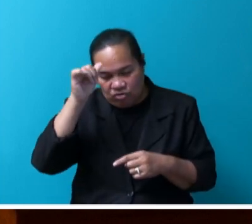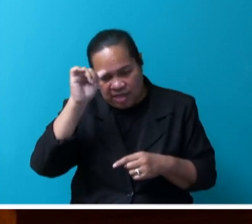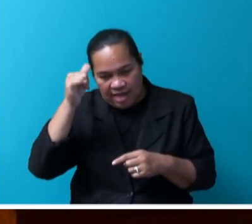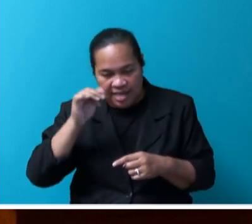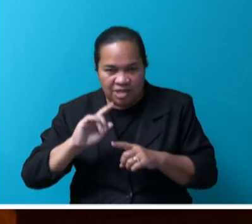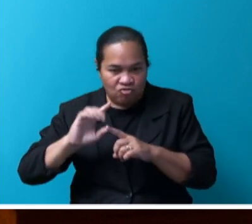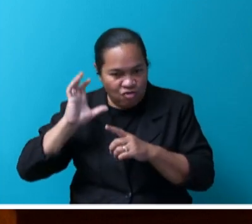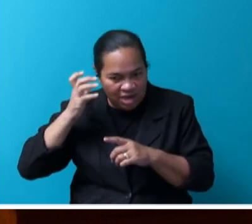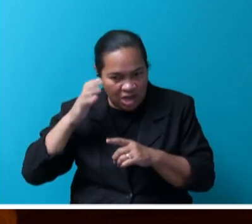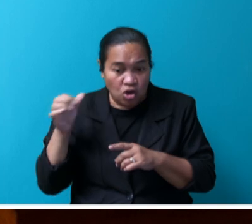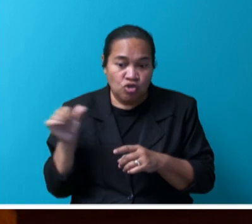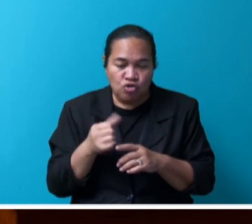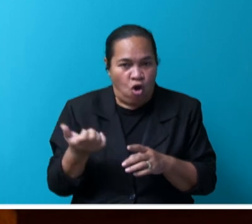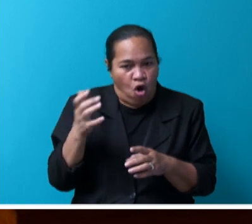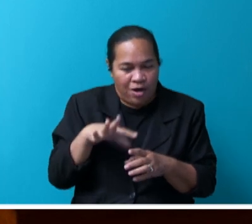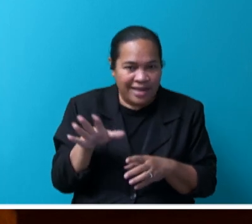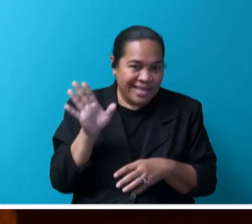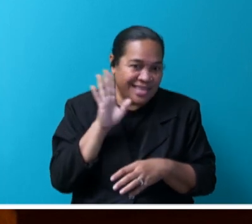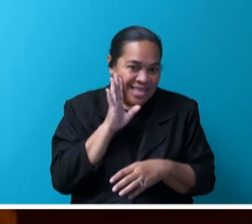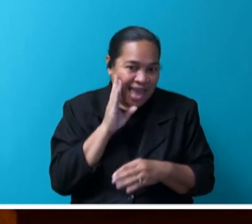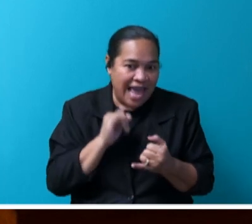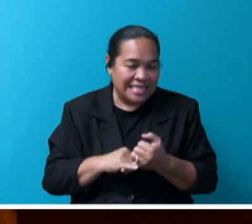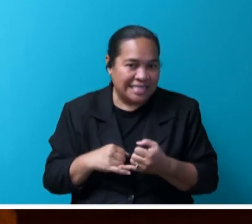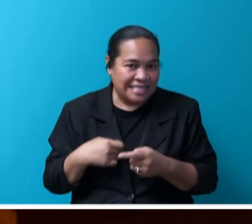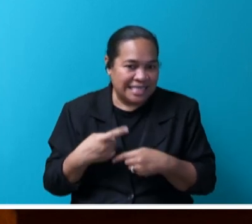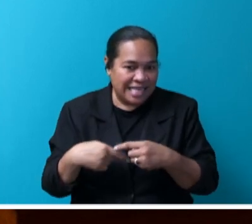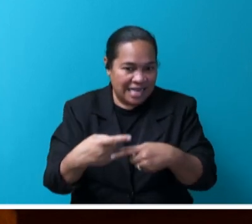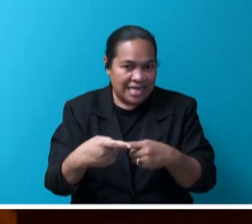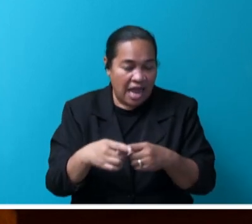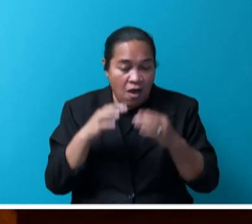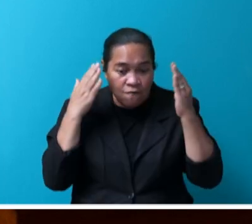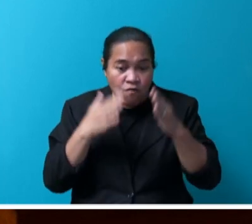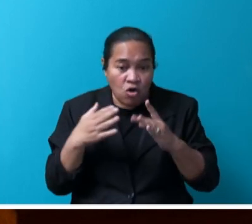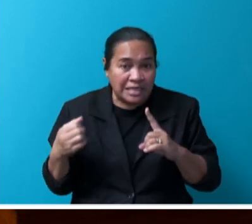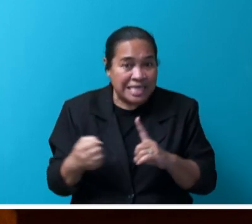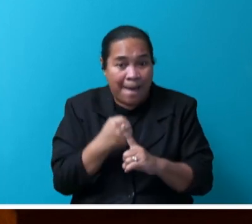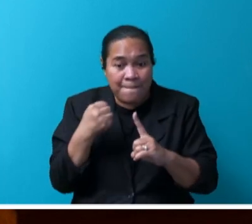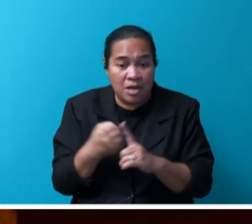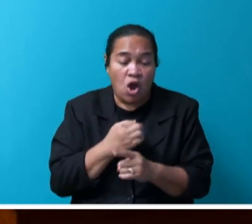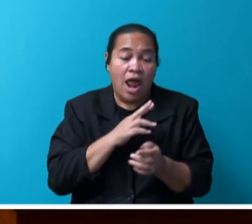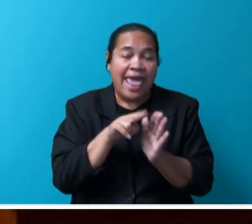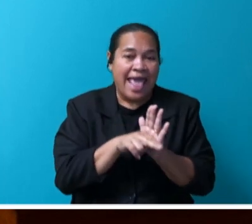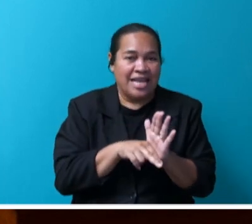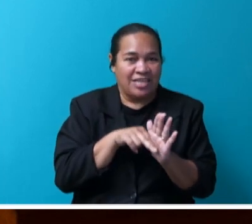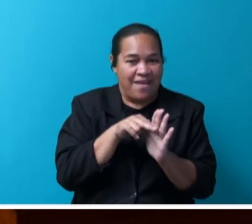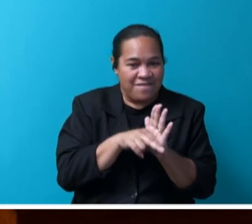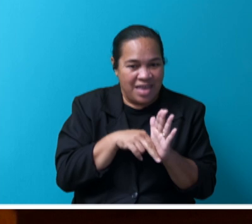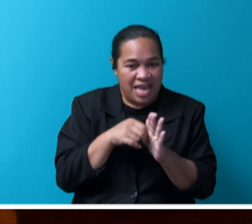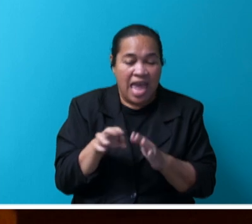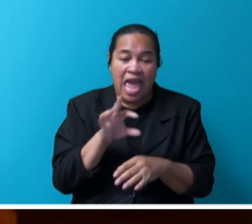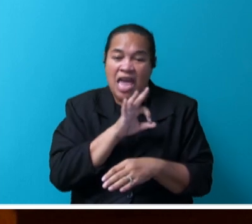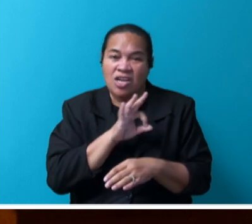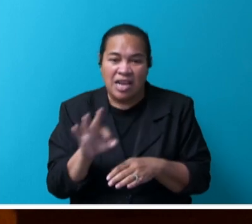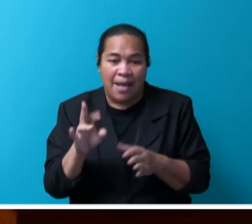poverty, drug abuse, rising crime rates, HIV, and NCDs will be significantly supported